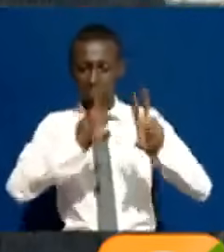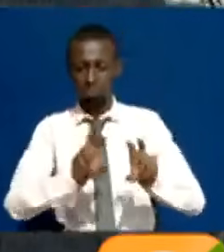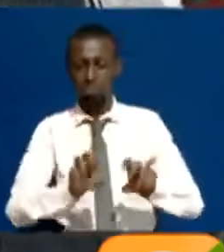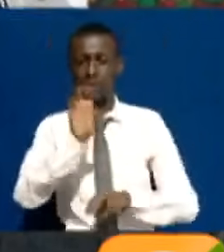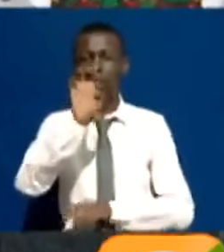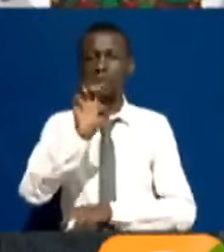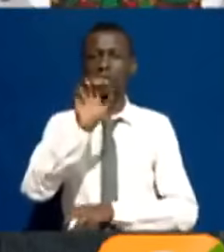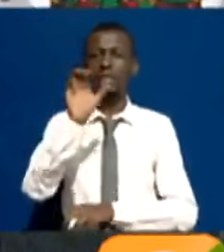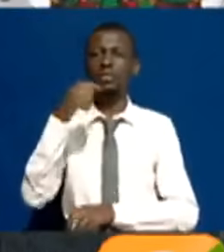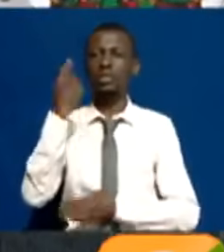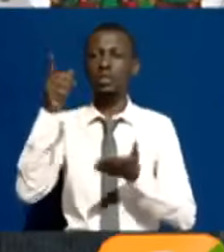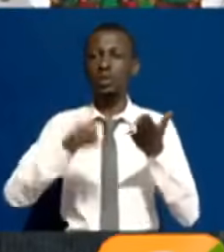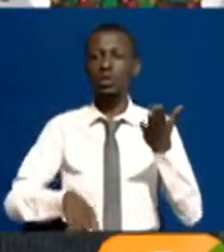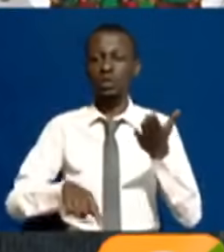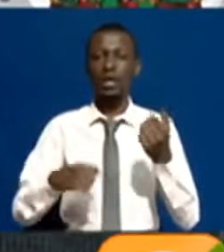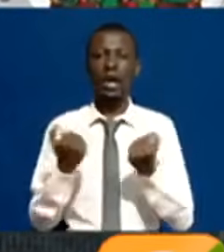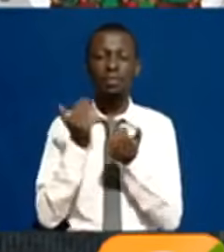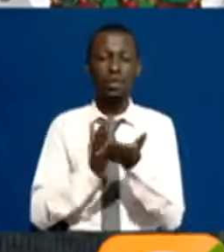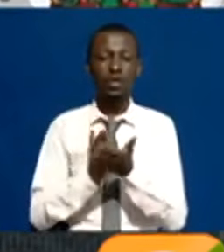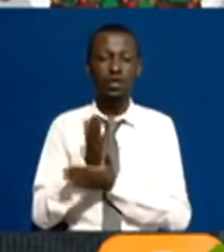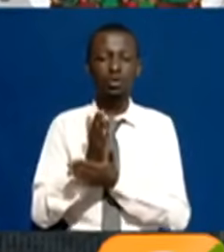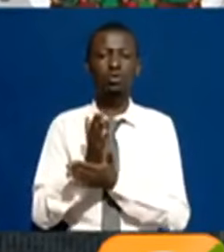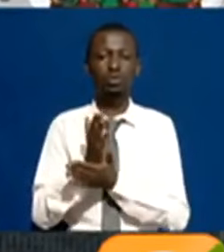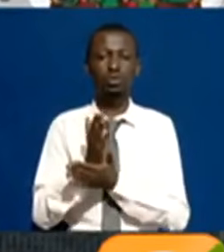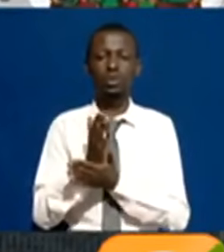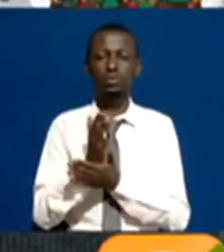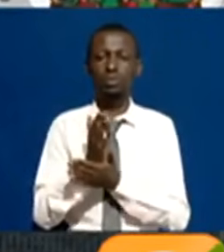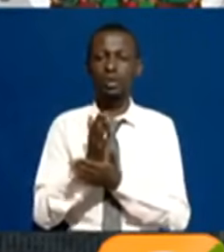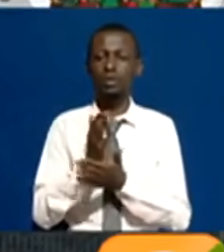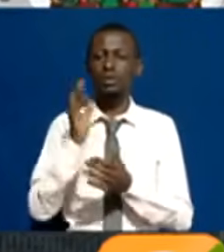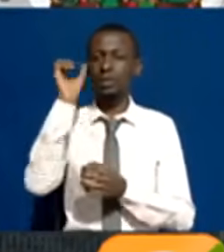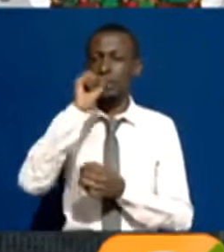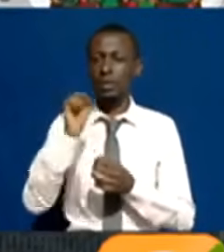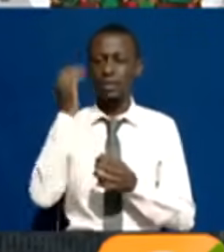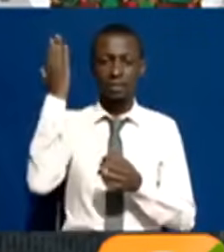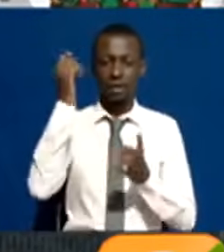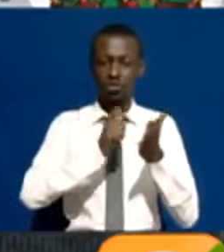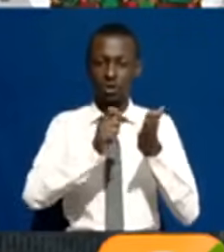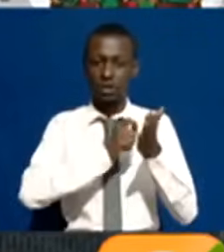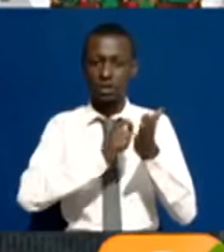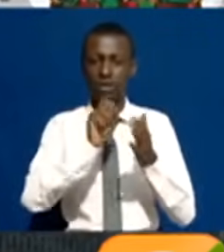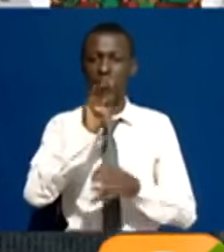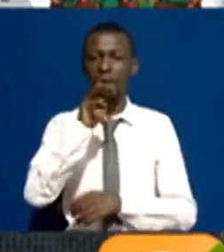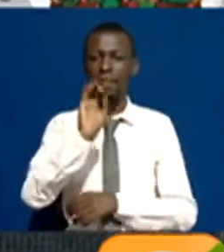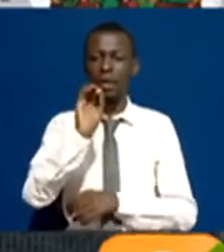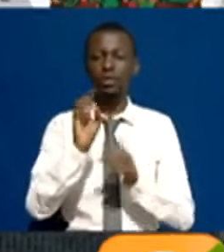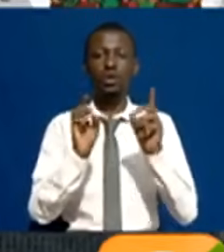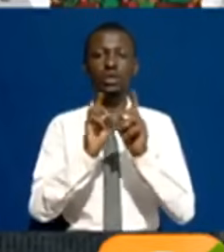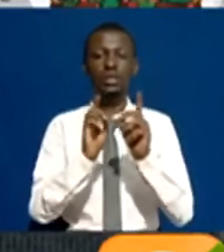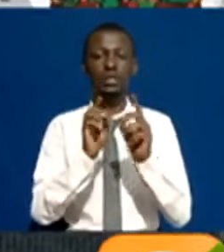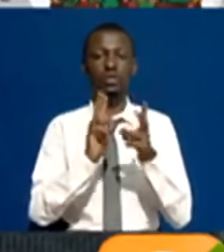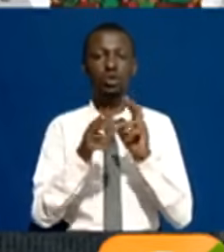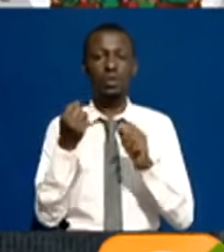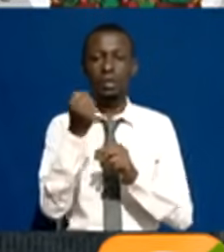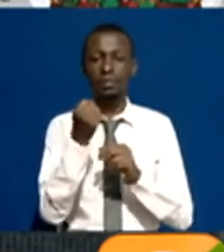EACC says it established through a cabinet memo signed by then Cabinet Minister Najib Balala on 22nd